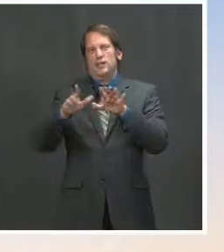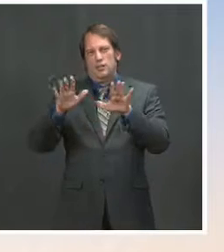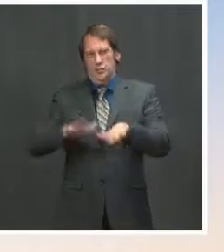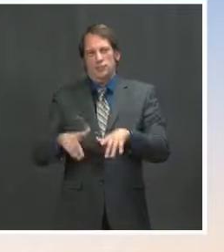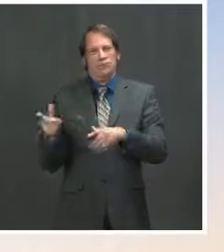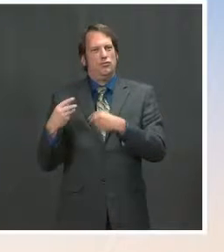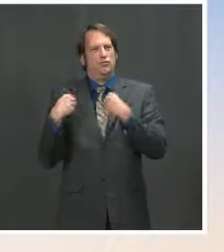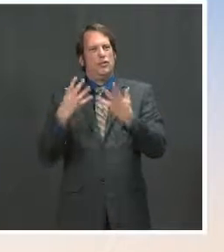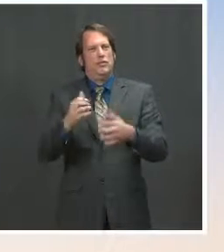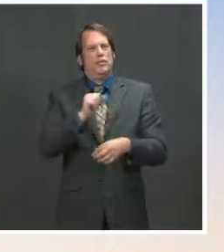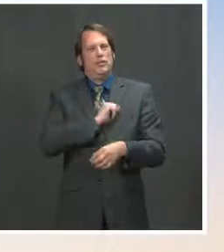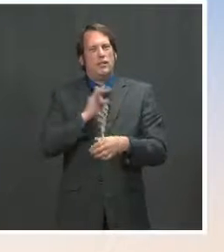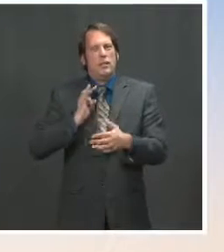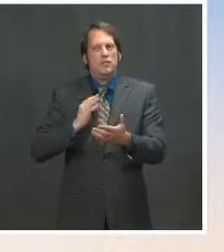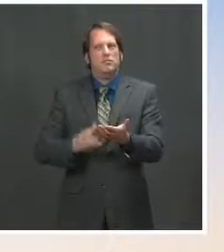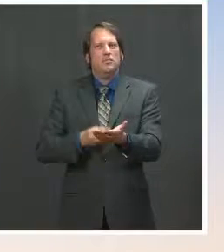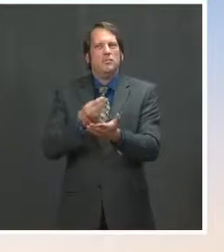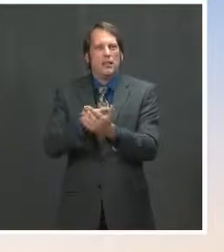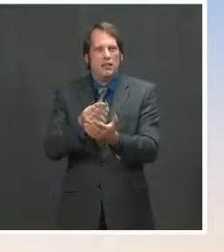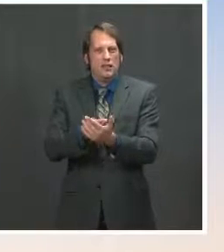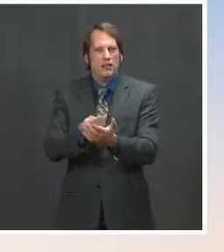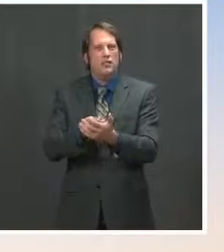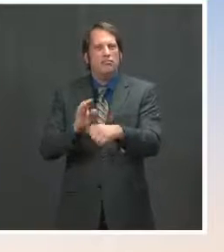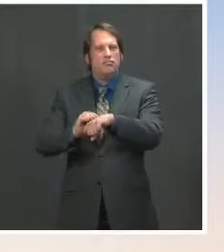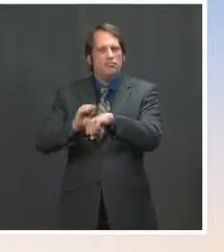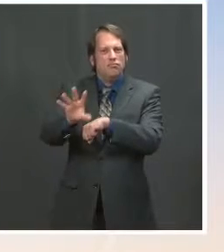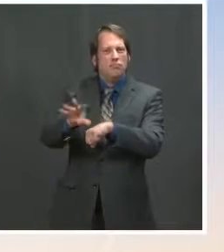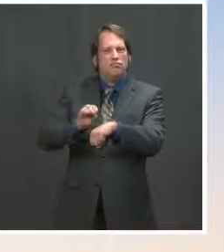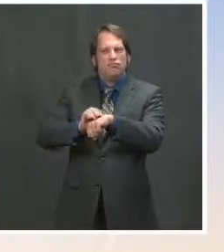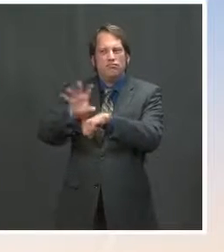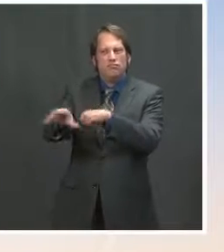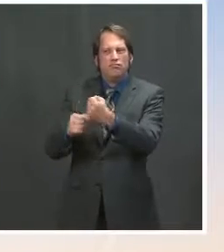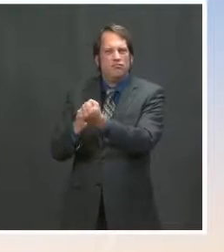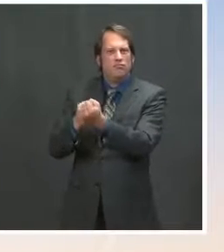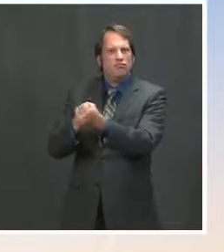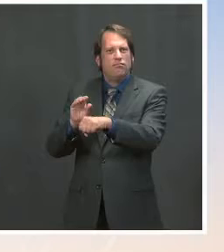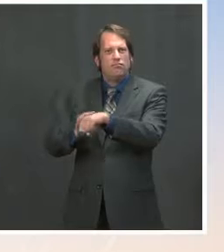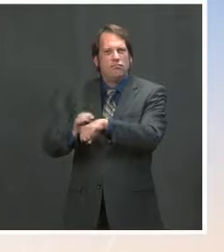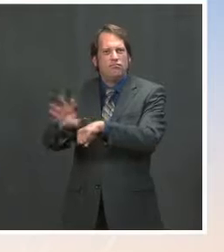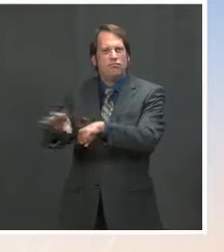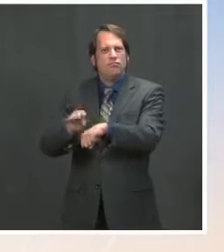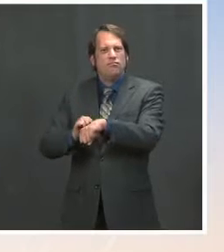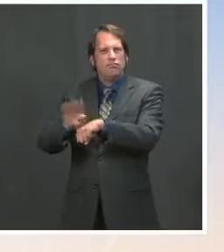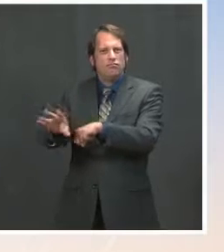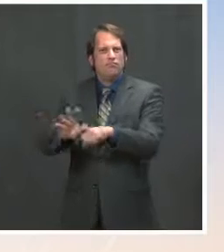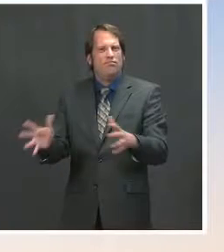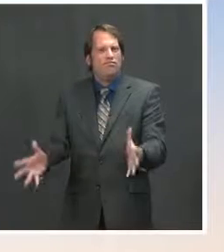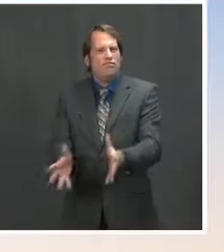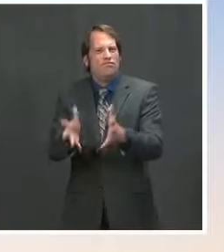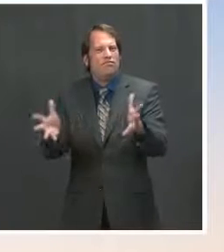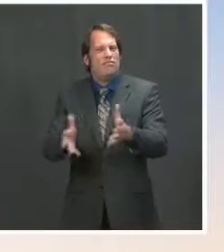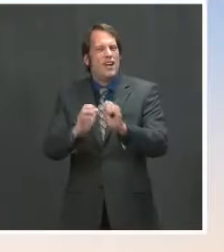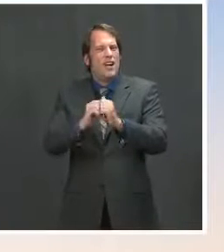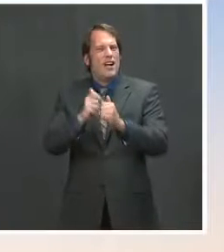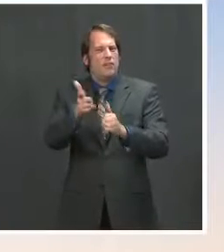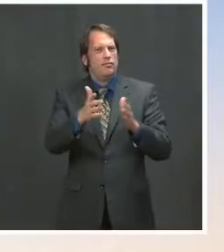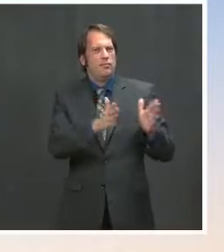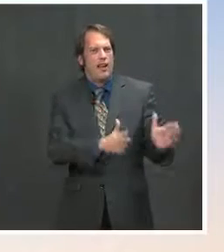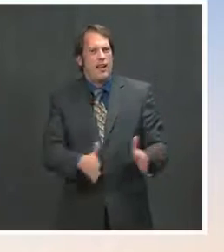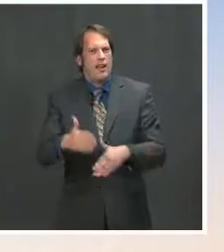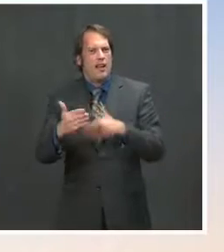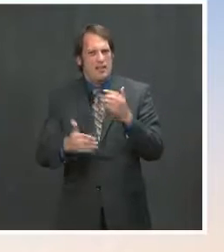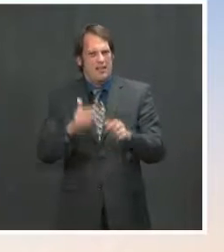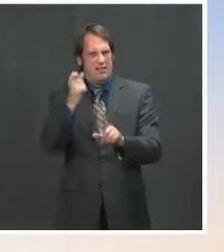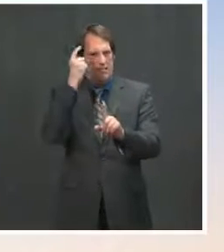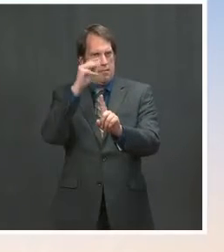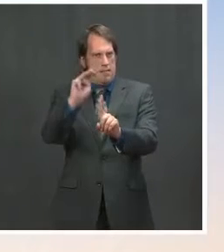needs. We have every intention to increase the cap and to make an announcement of that by May 15th at the latest, and I expect it will be